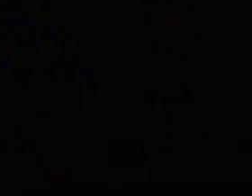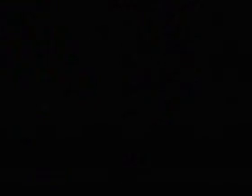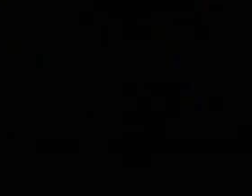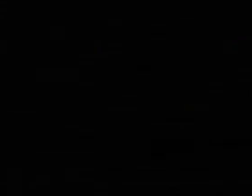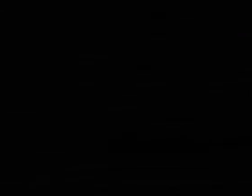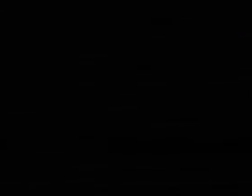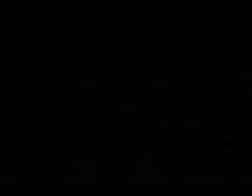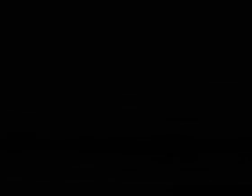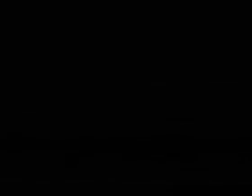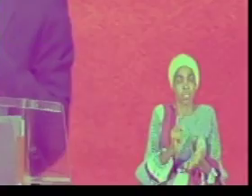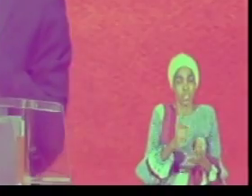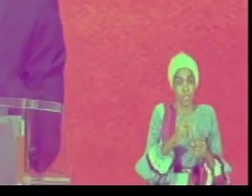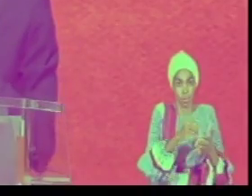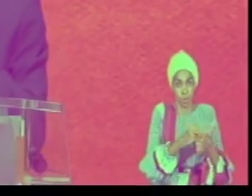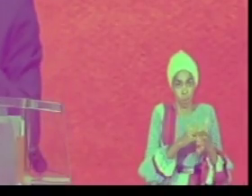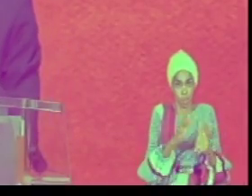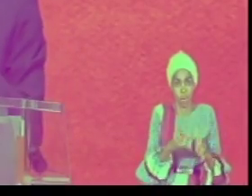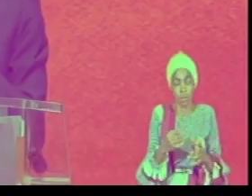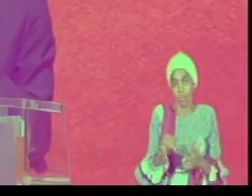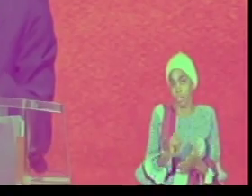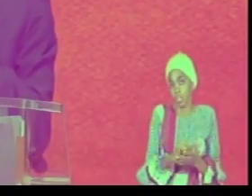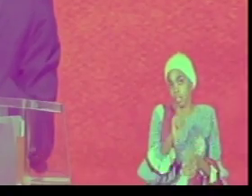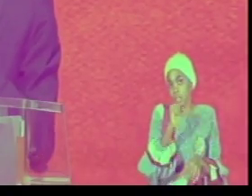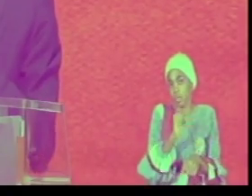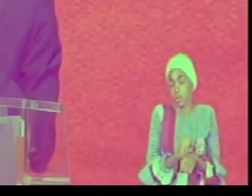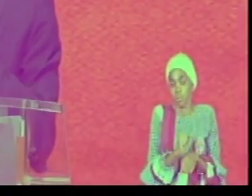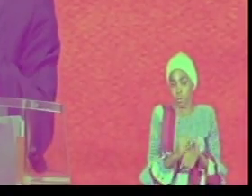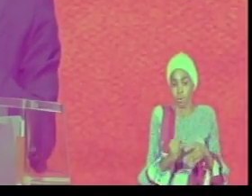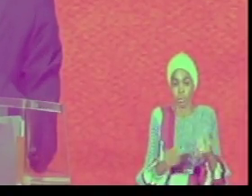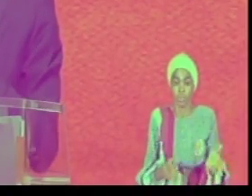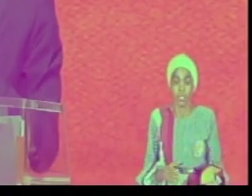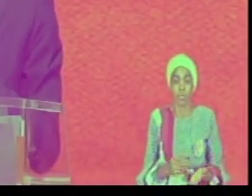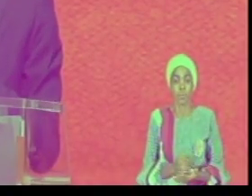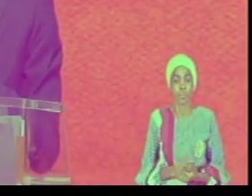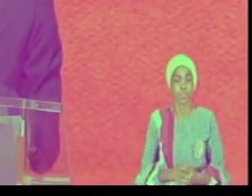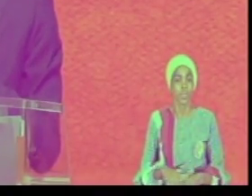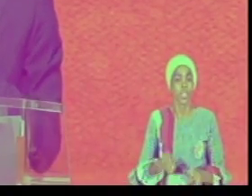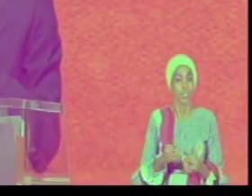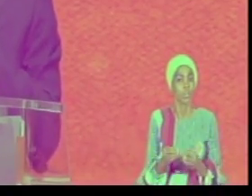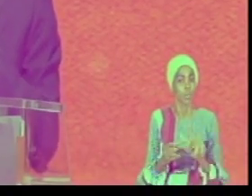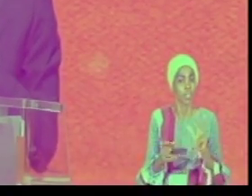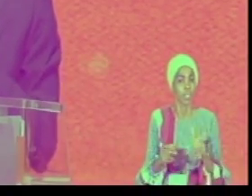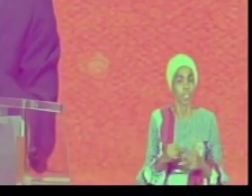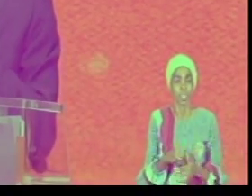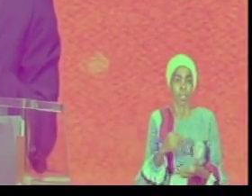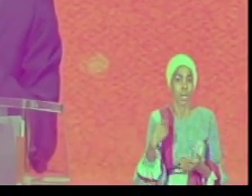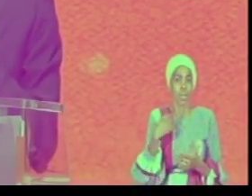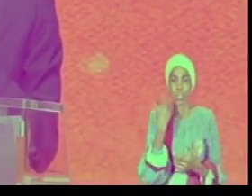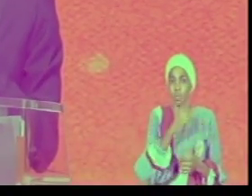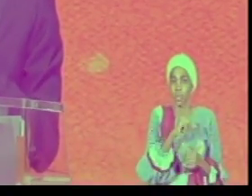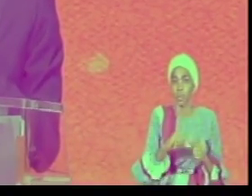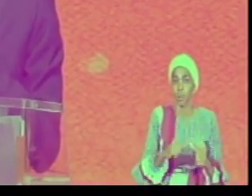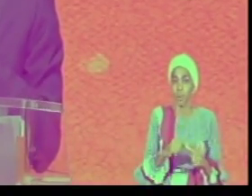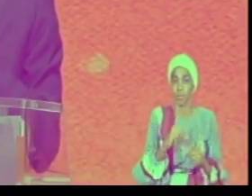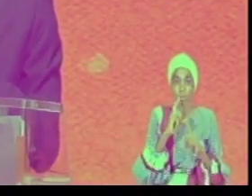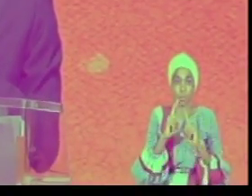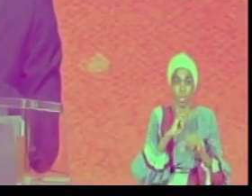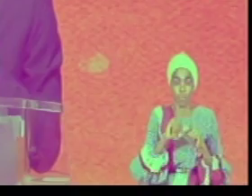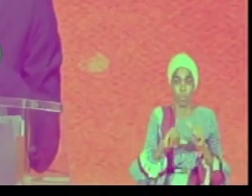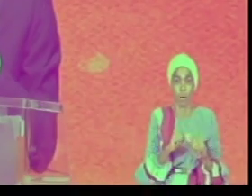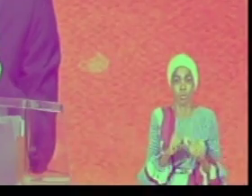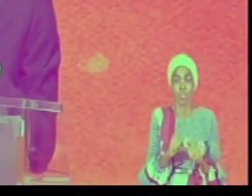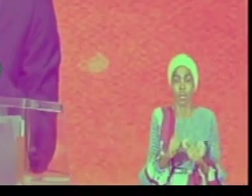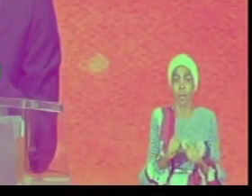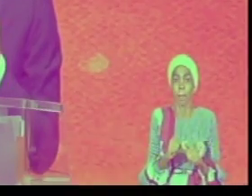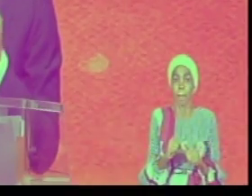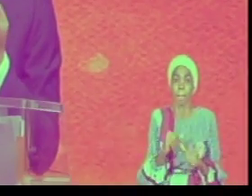about mediocrity. You have to look for somebody in your field you can look up to. Well, we call it like a mentor, and you can do that. That